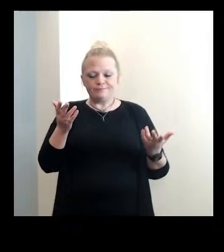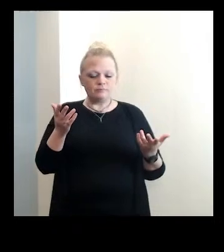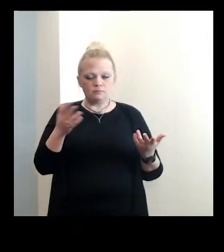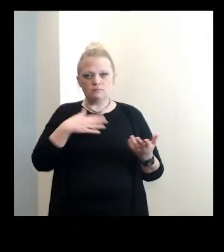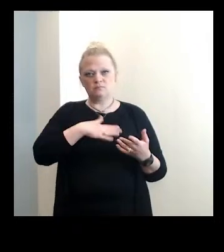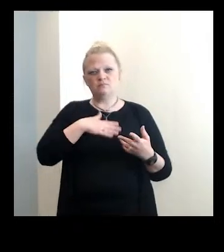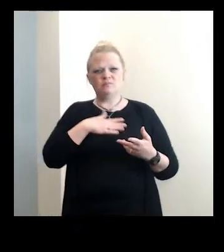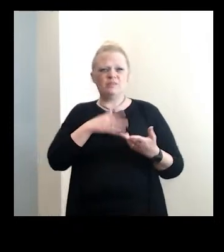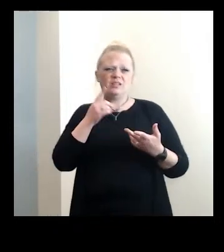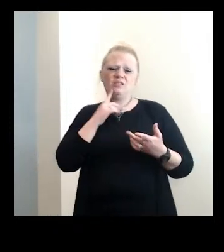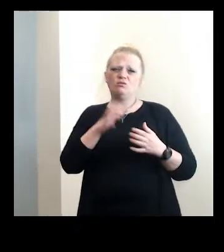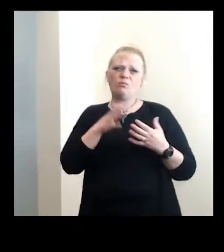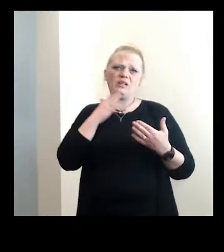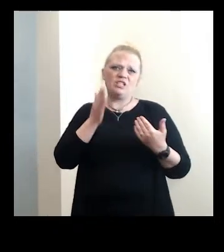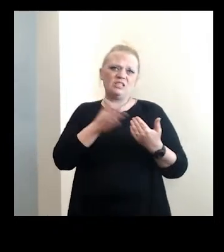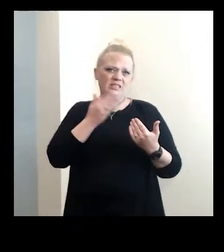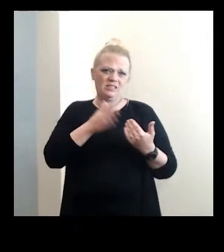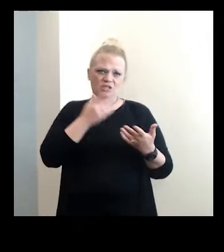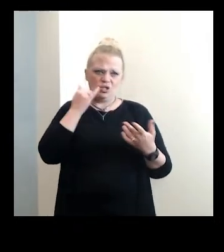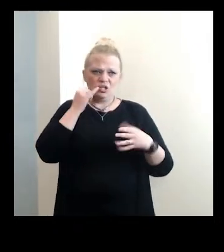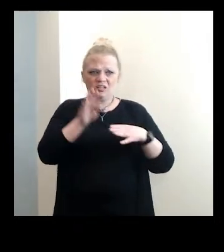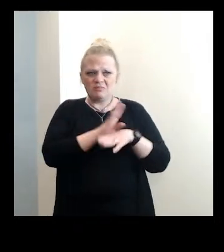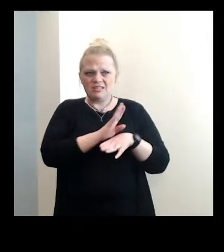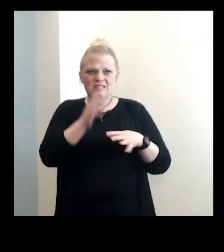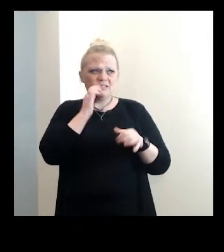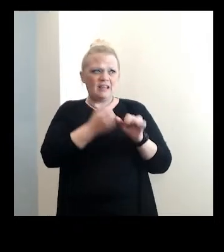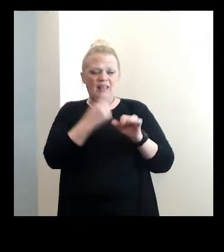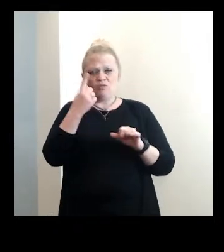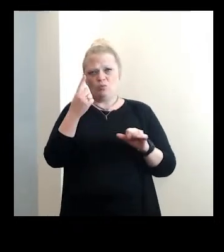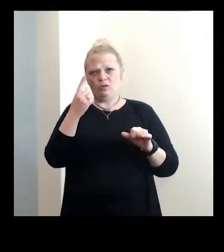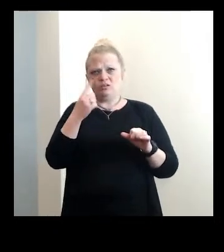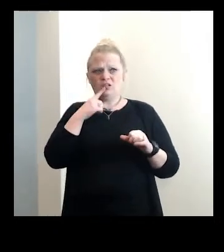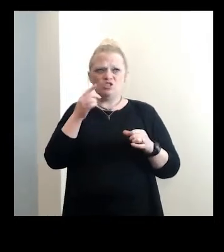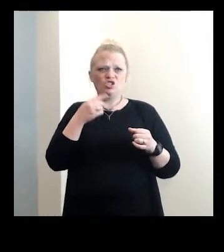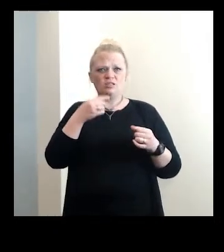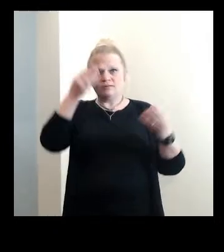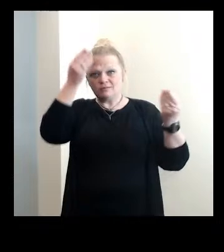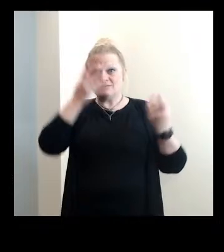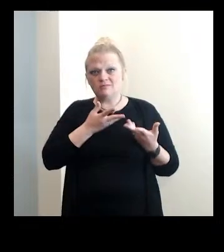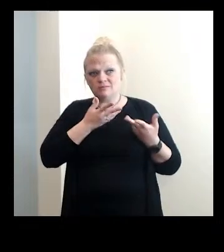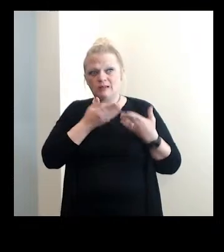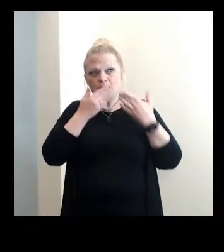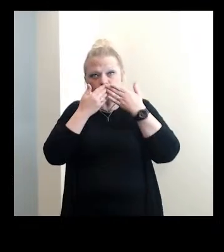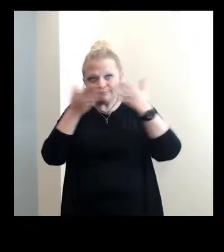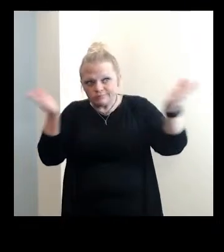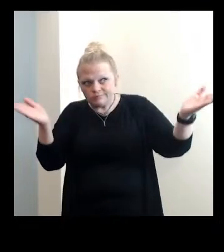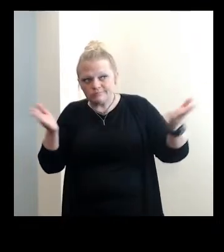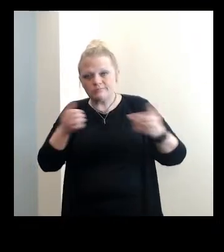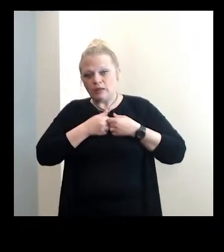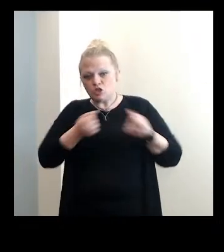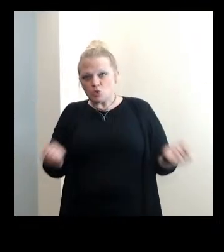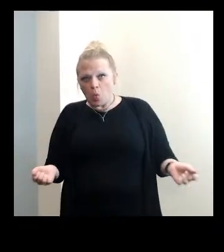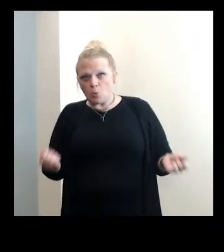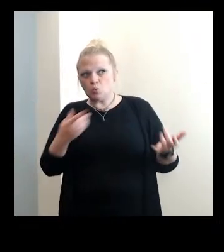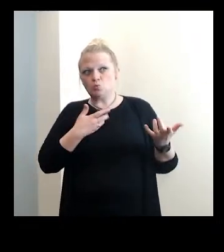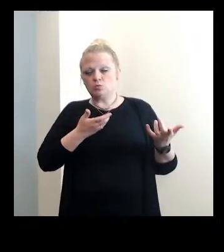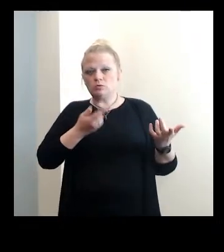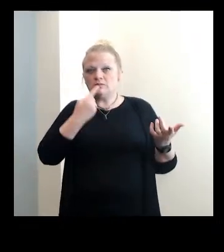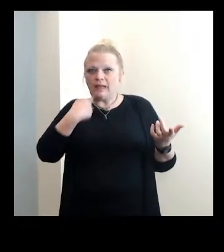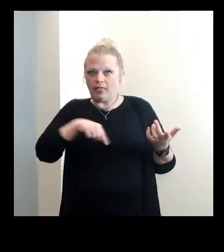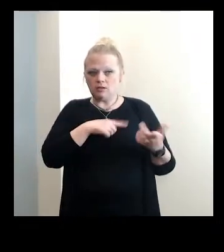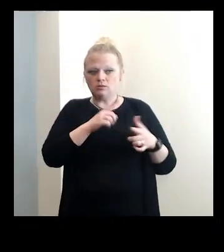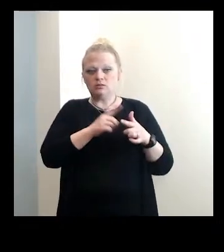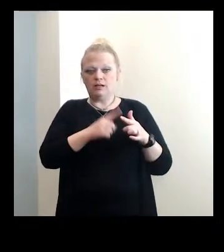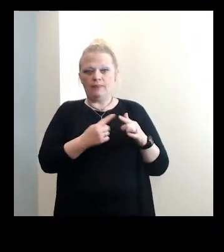works so much easier if businesses and everybody can fully disclose who close contacts are. We can get everybody in quarantine